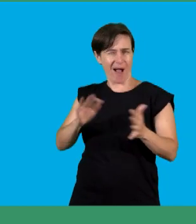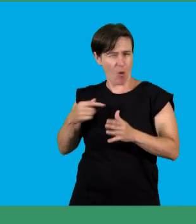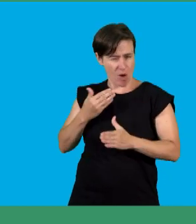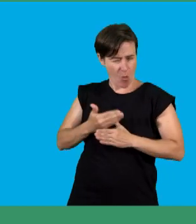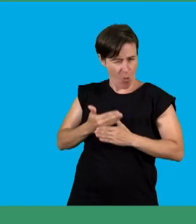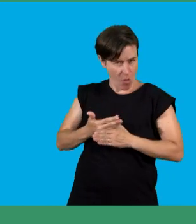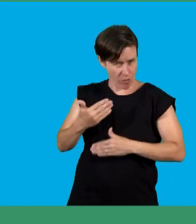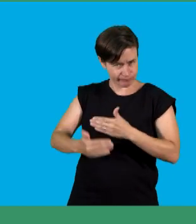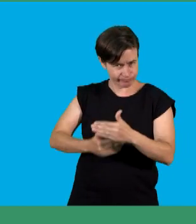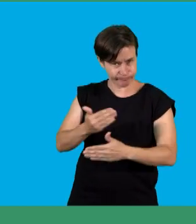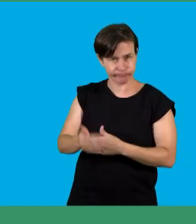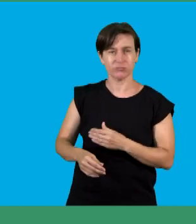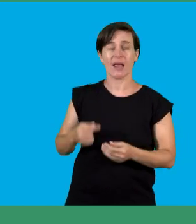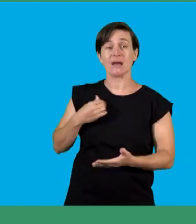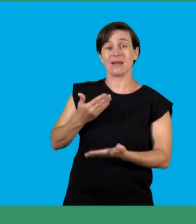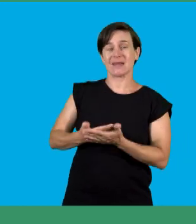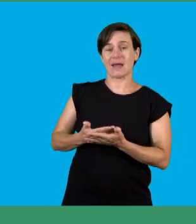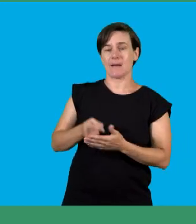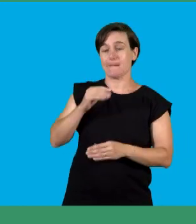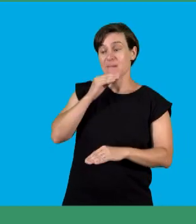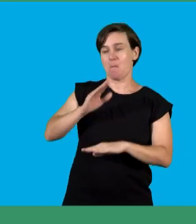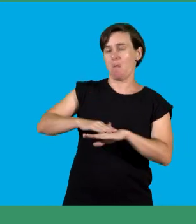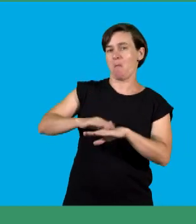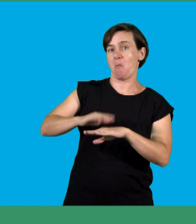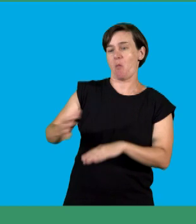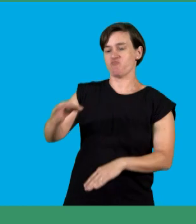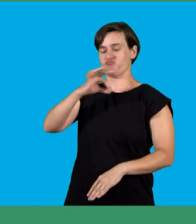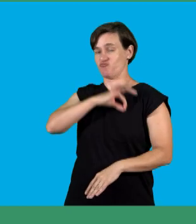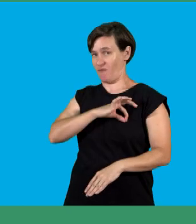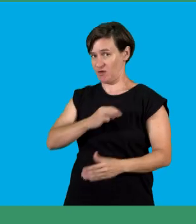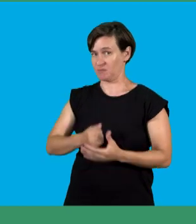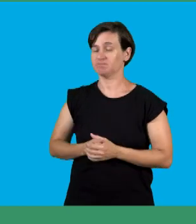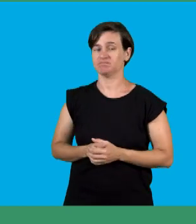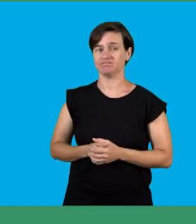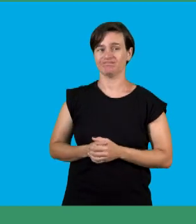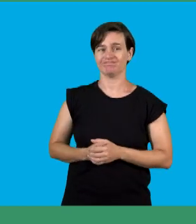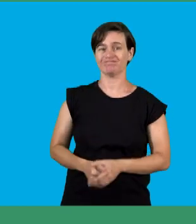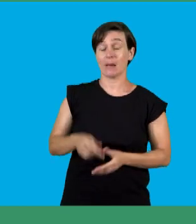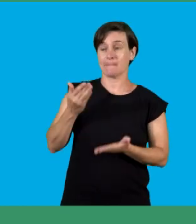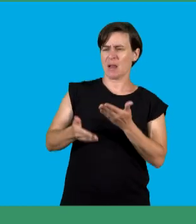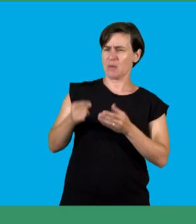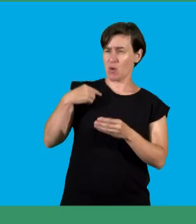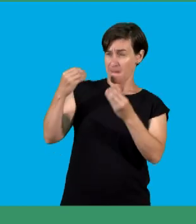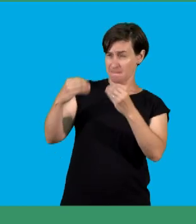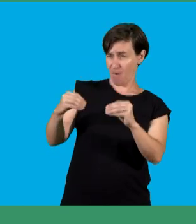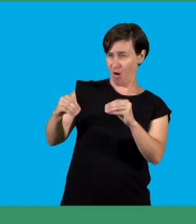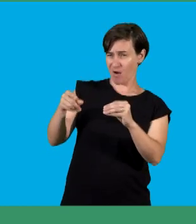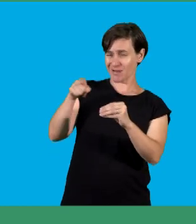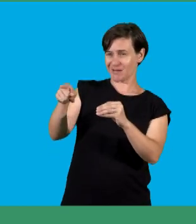business and can contribute to greater profitability. It is a